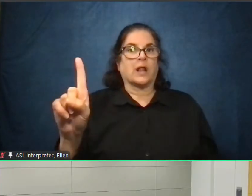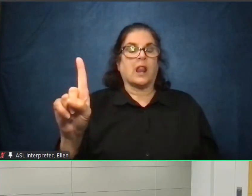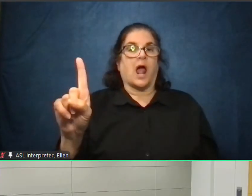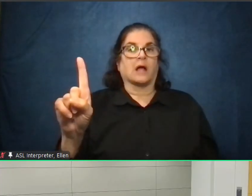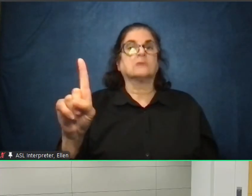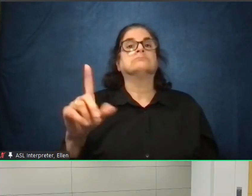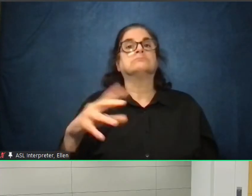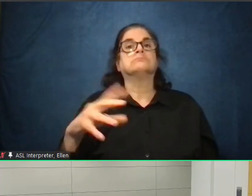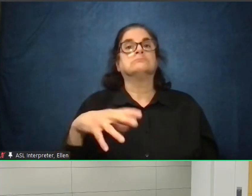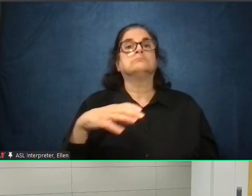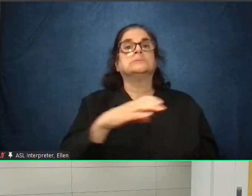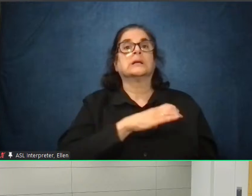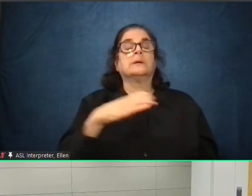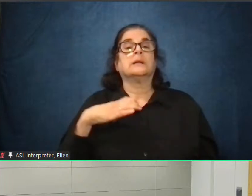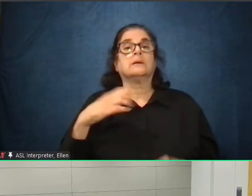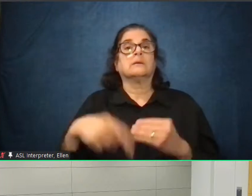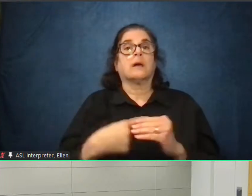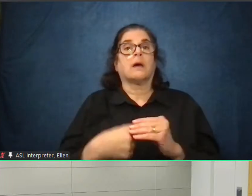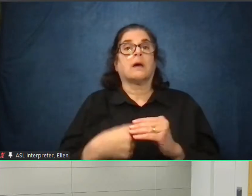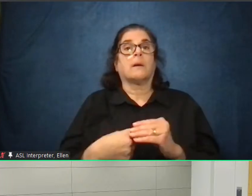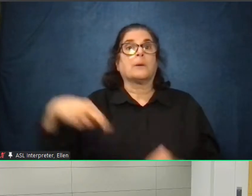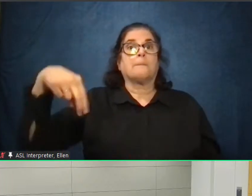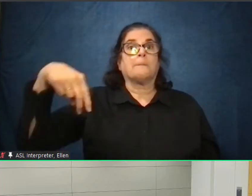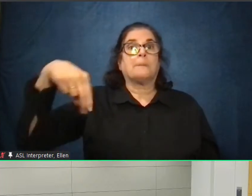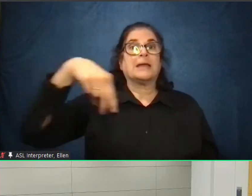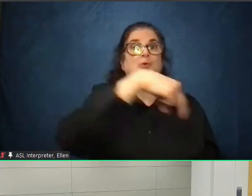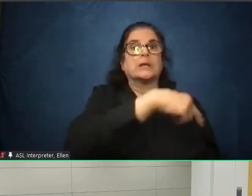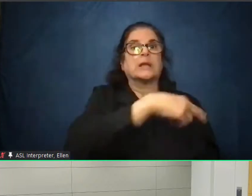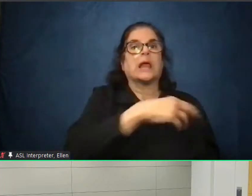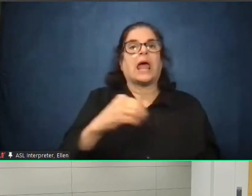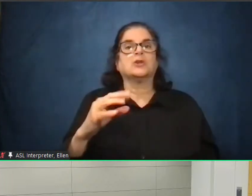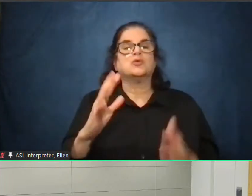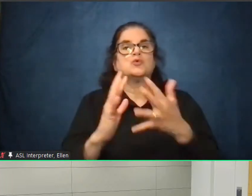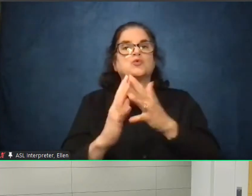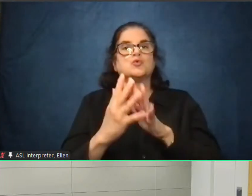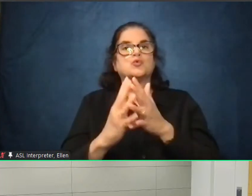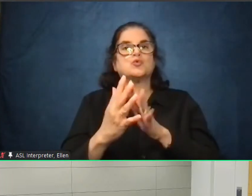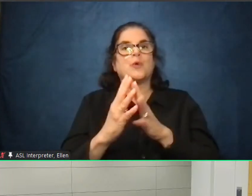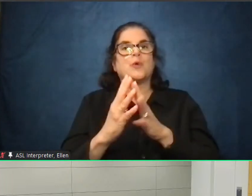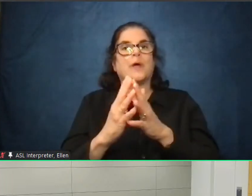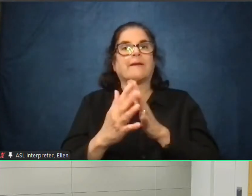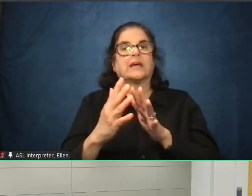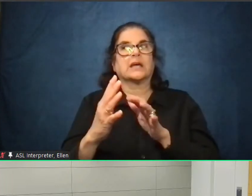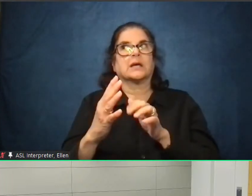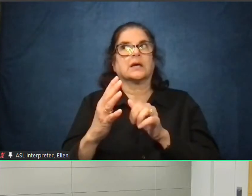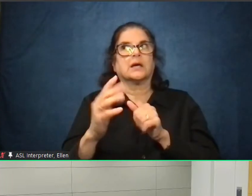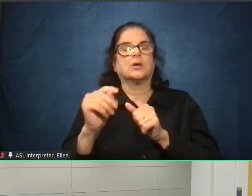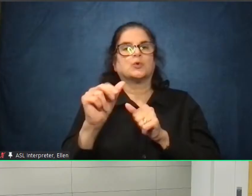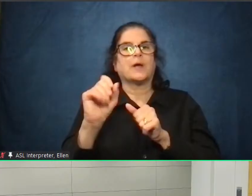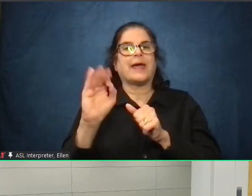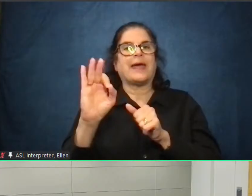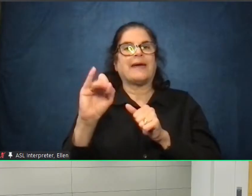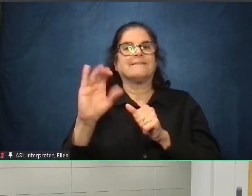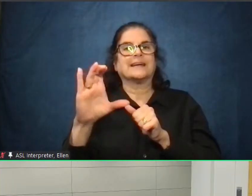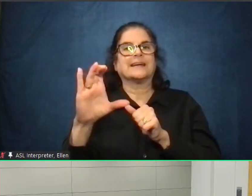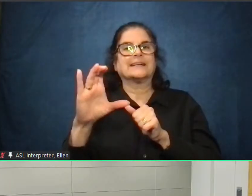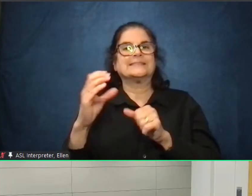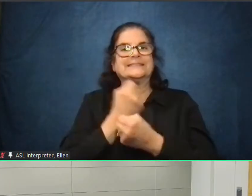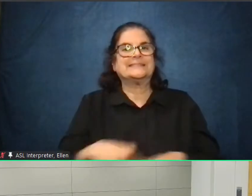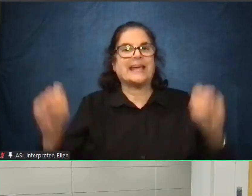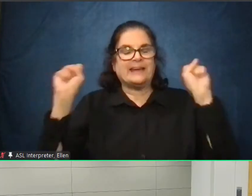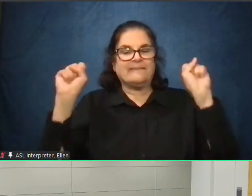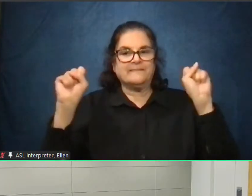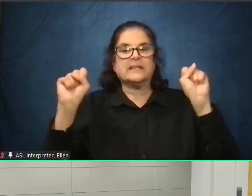Pedestrian and Traffic Safety in City Council is hosting a subject matter hearing on sidewalk repairs. Obviously, this is an issue that comes up a